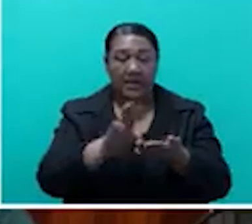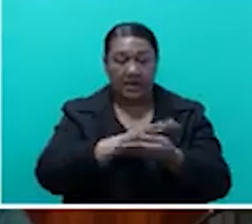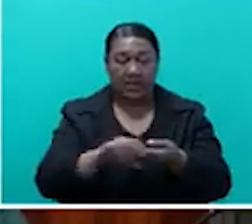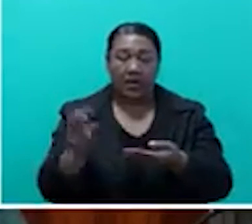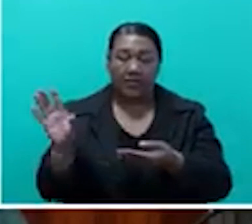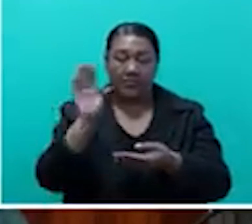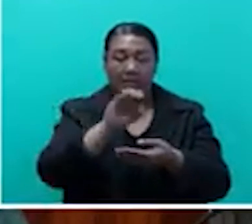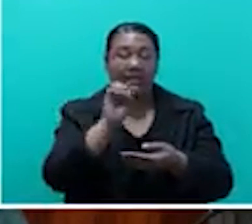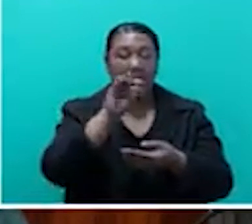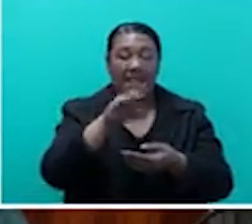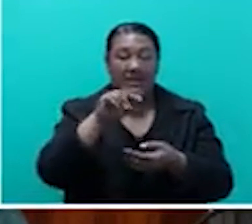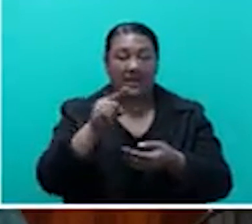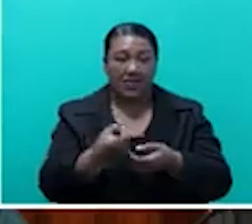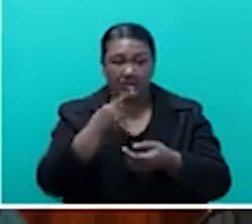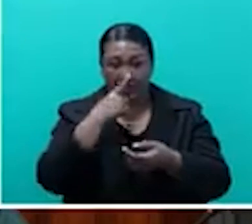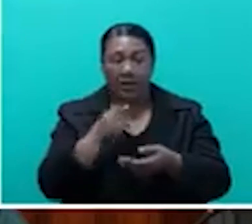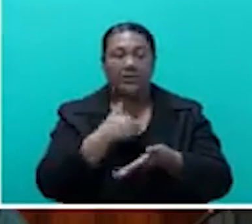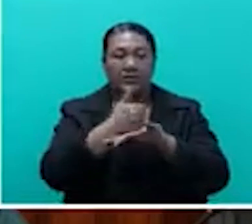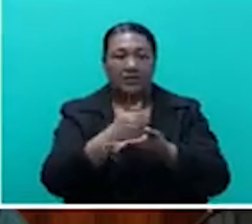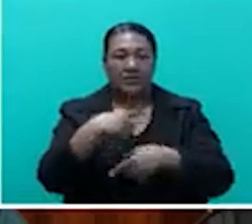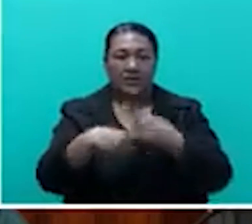10,830 new and to continue to fund